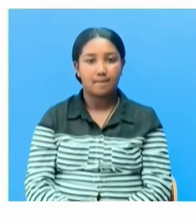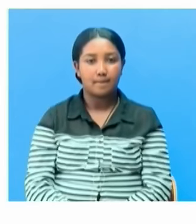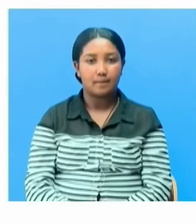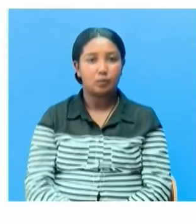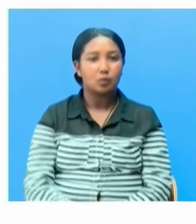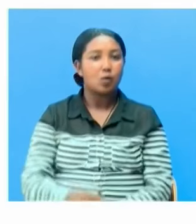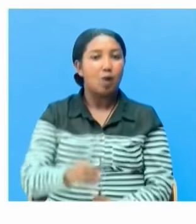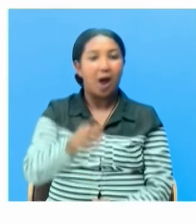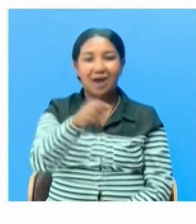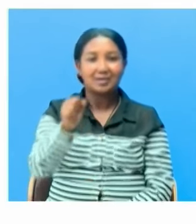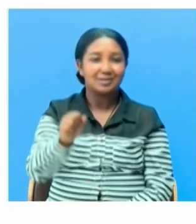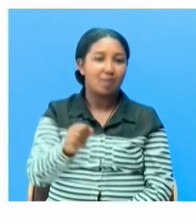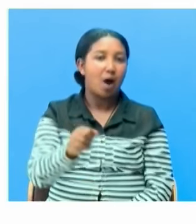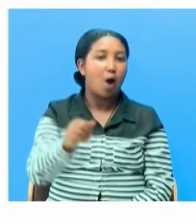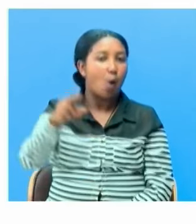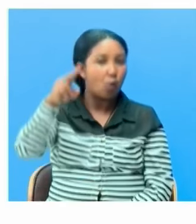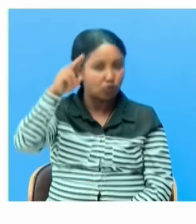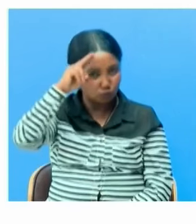Ujulu.